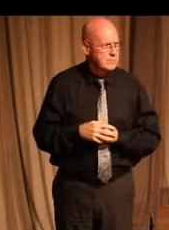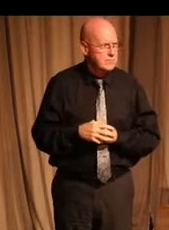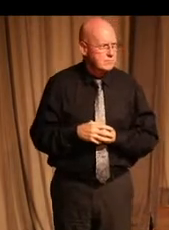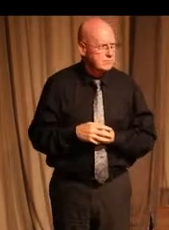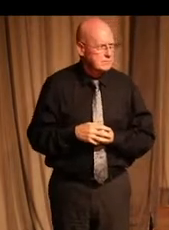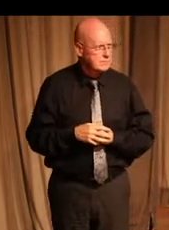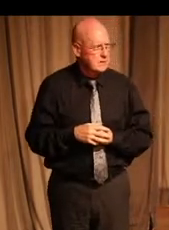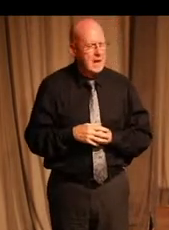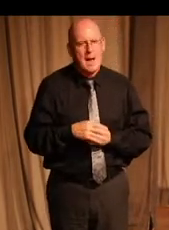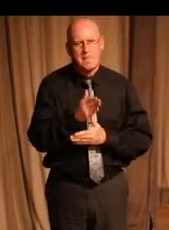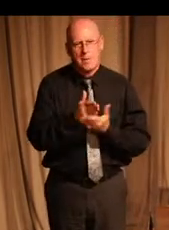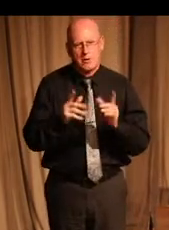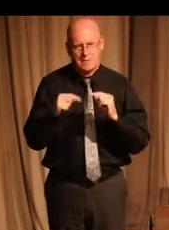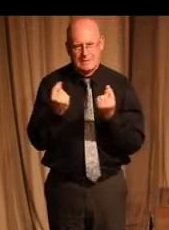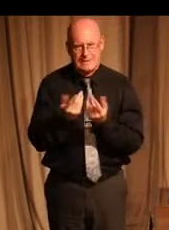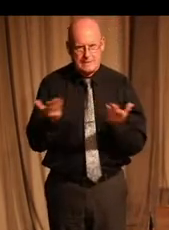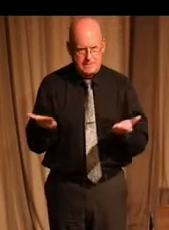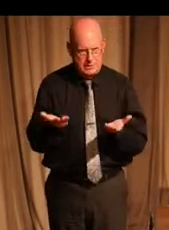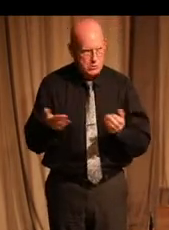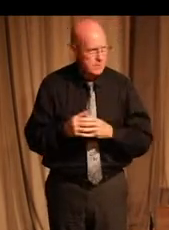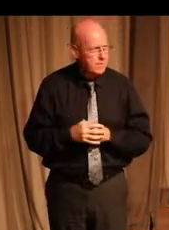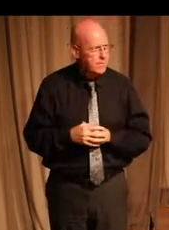team.